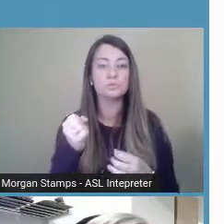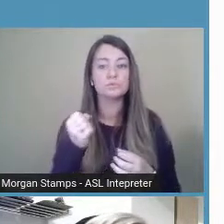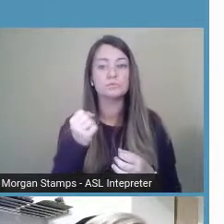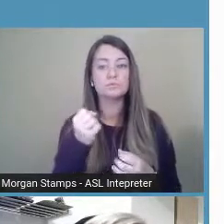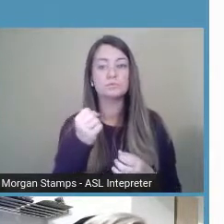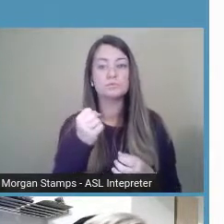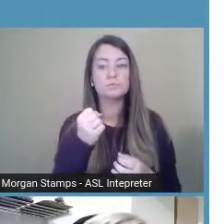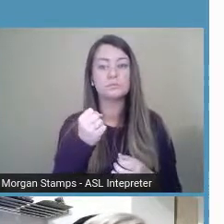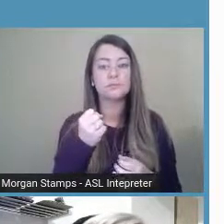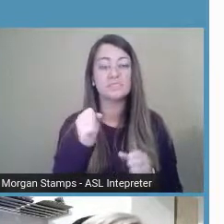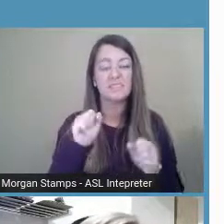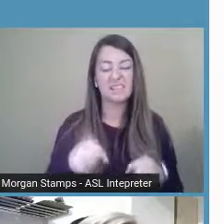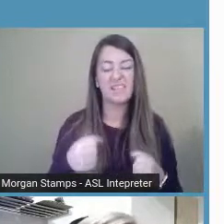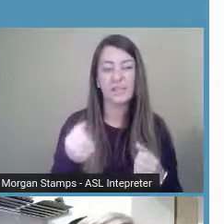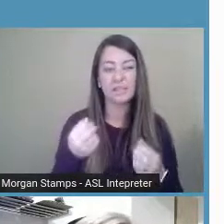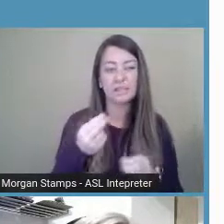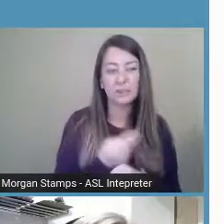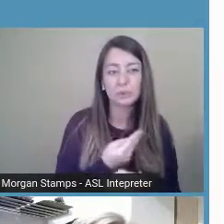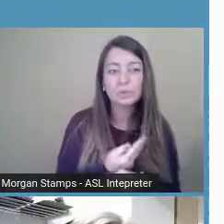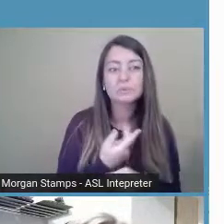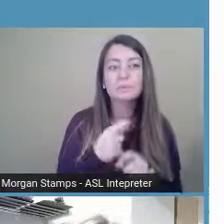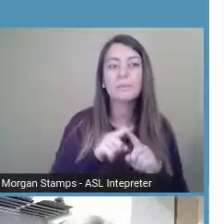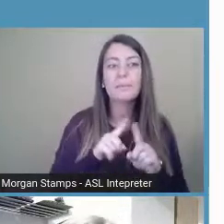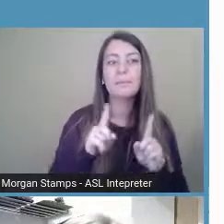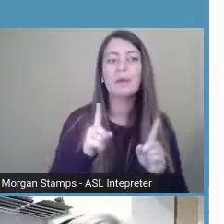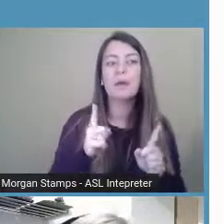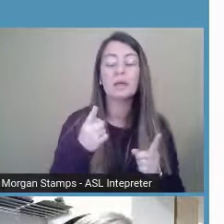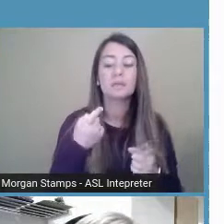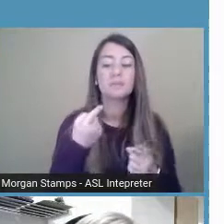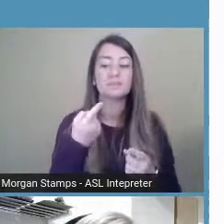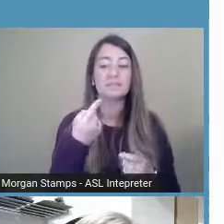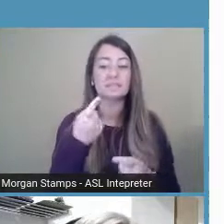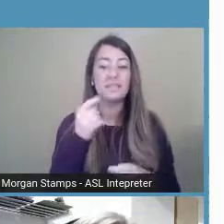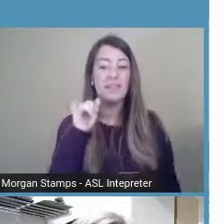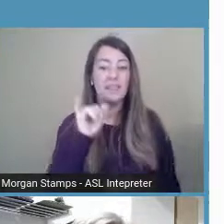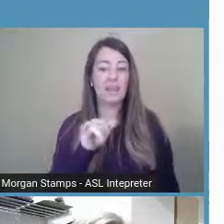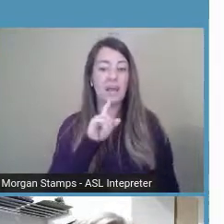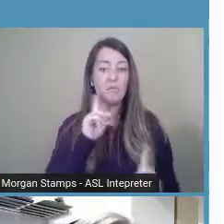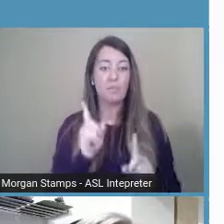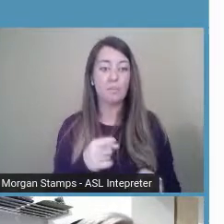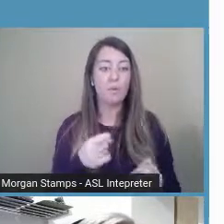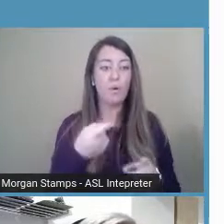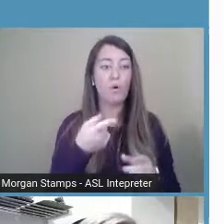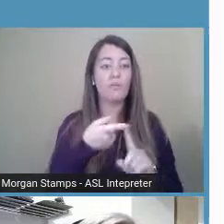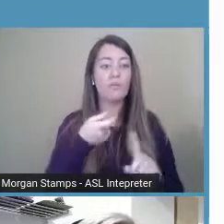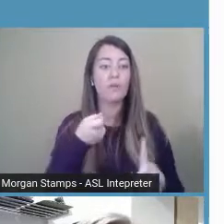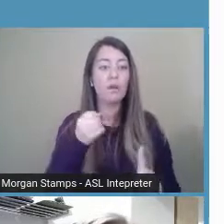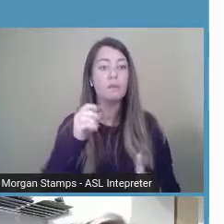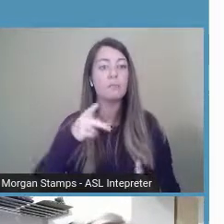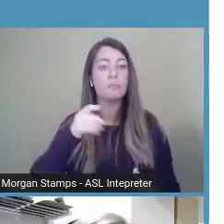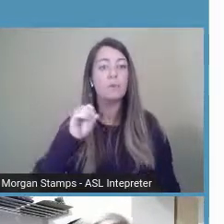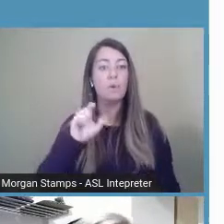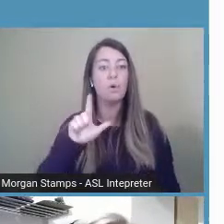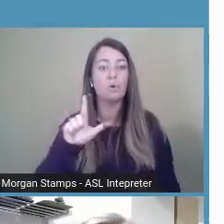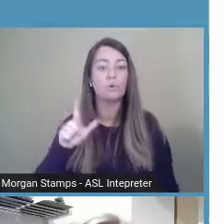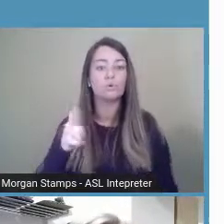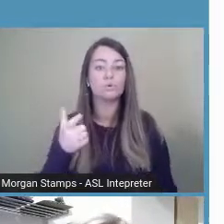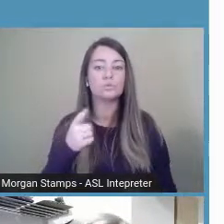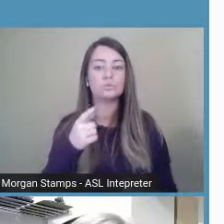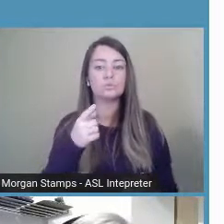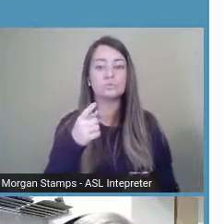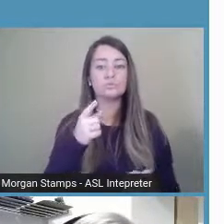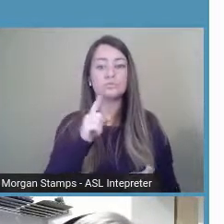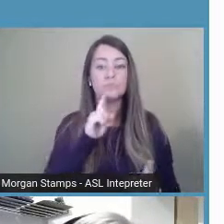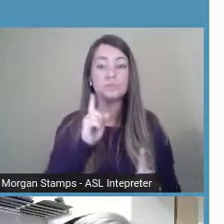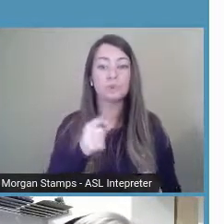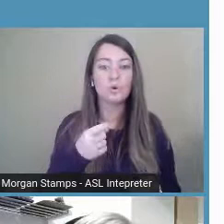was that you can't get a report of poll results until after the program, so we couldn't announce the winners until the next day, but no